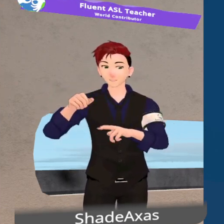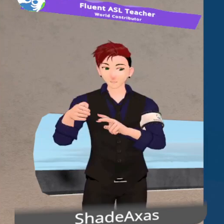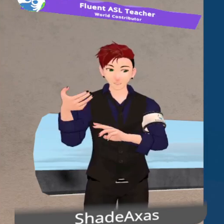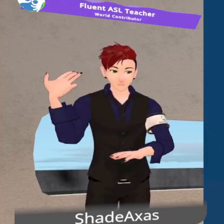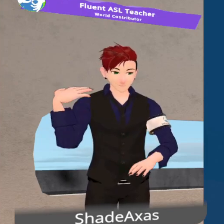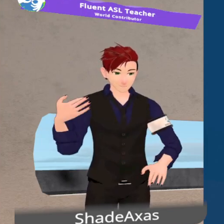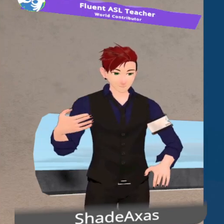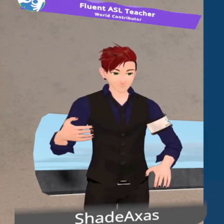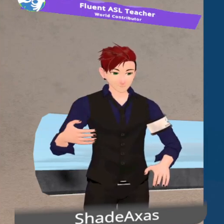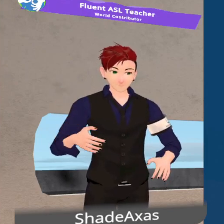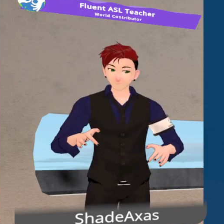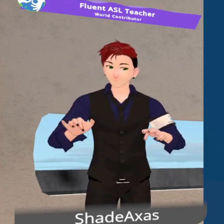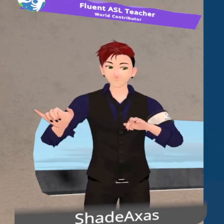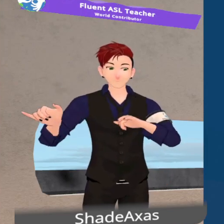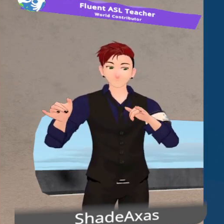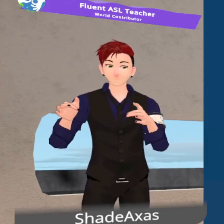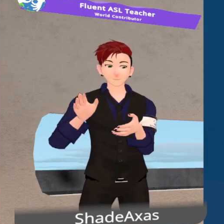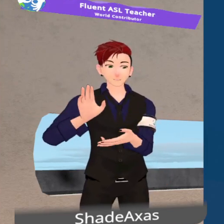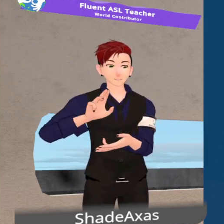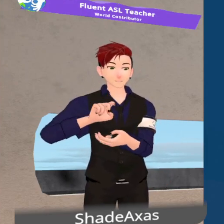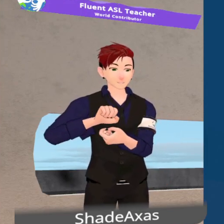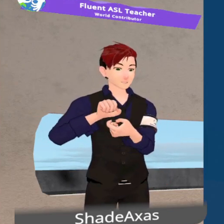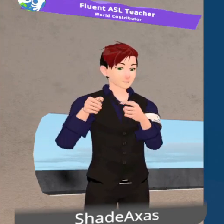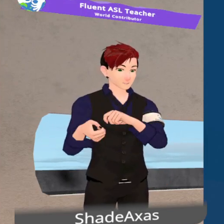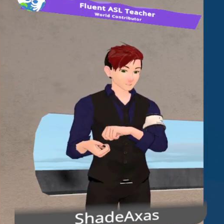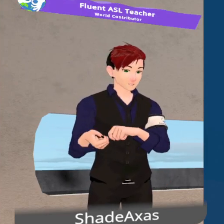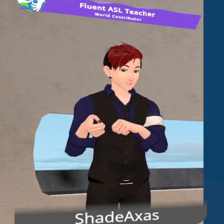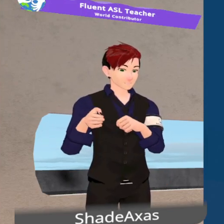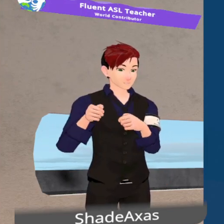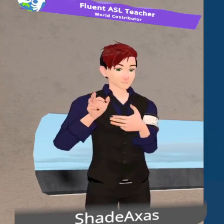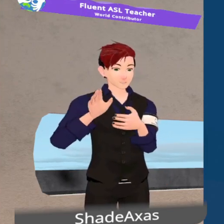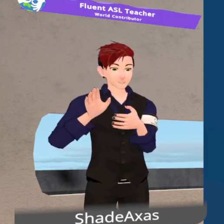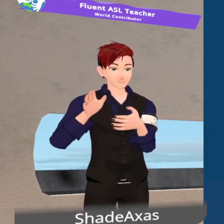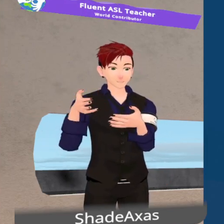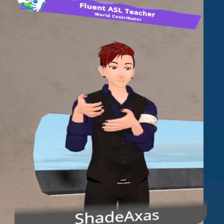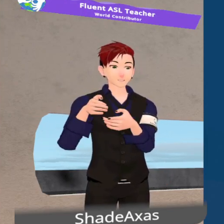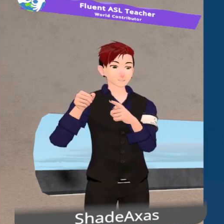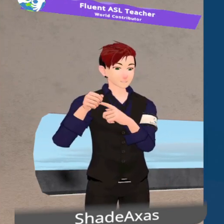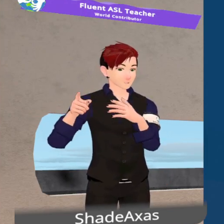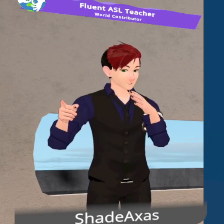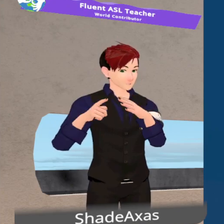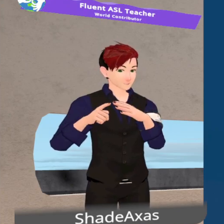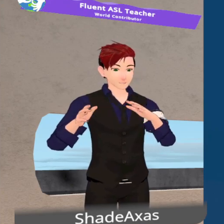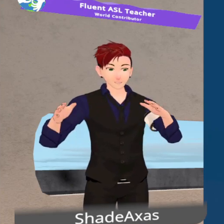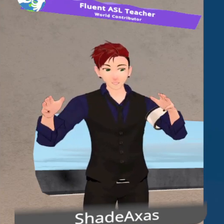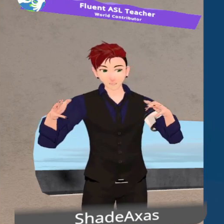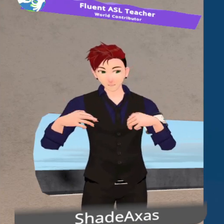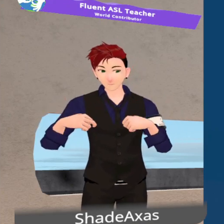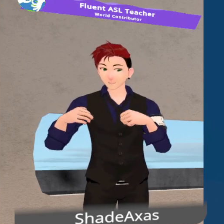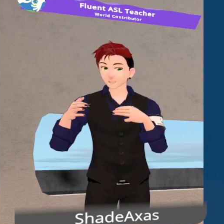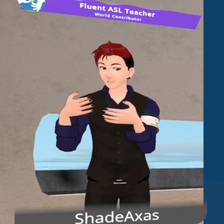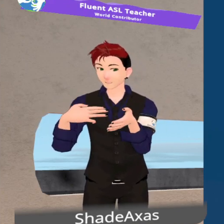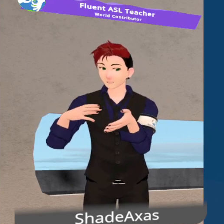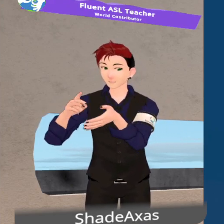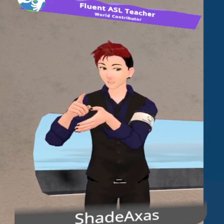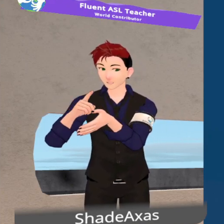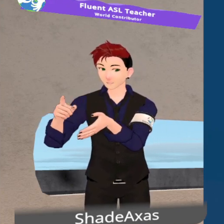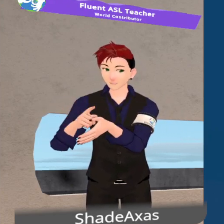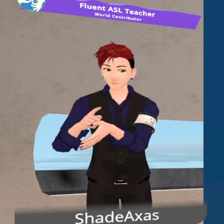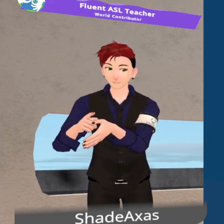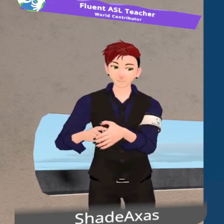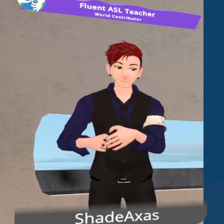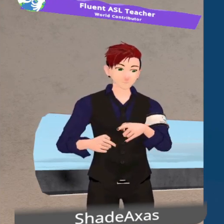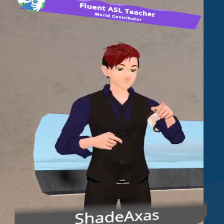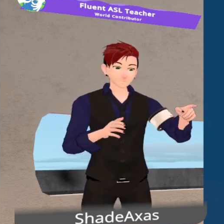Nobody's ever used that word before. It's a mutation. It is a new word that has popped up and been accepted. It has